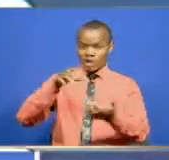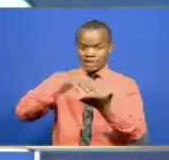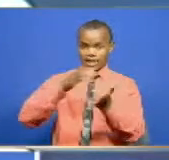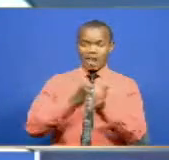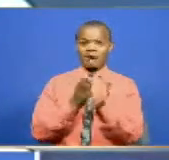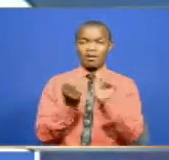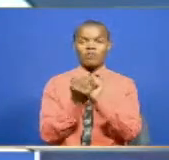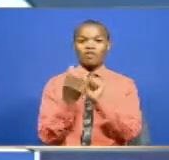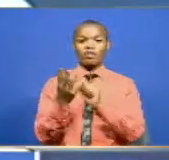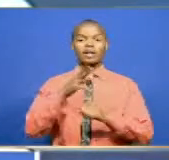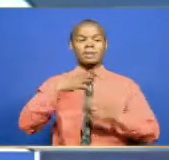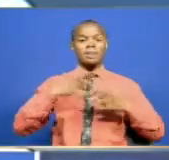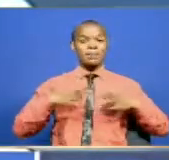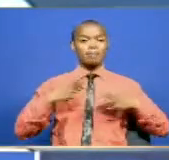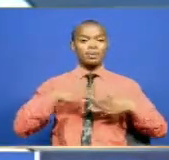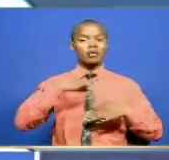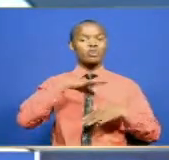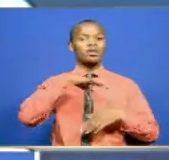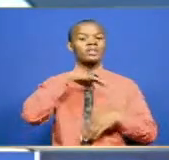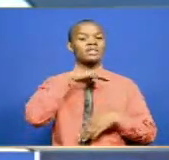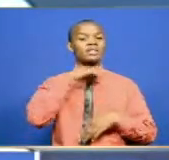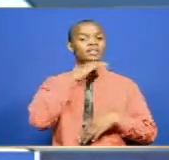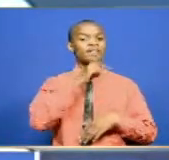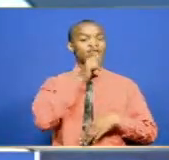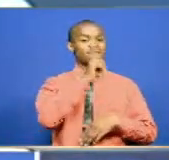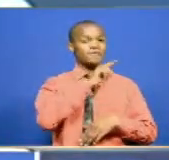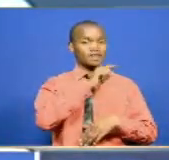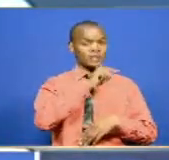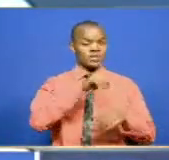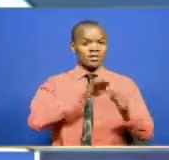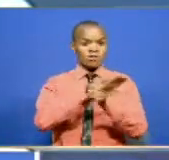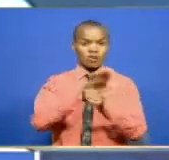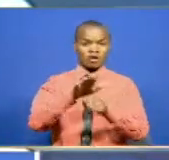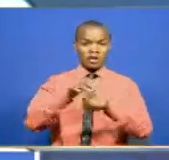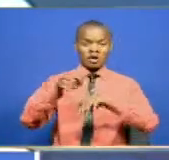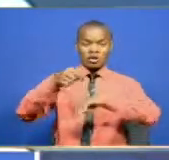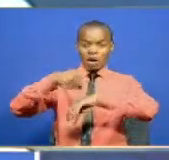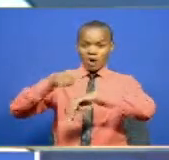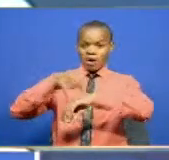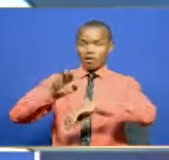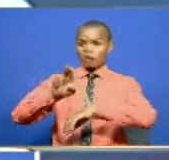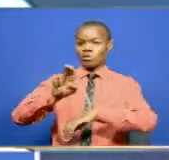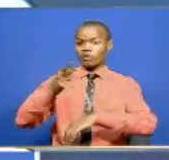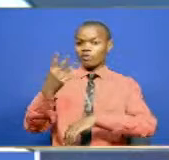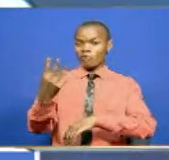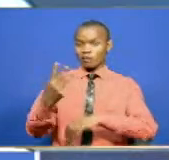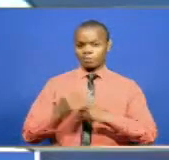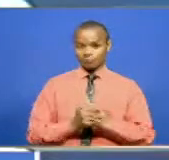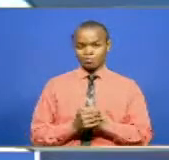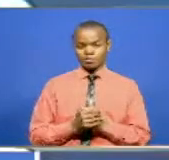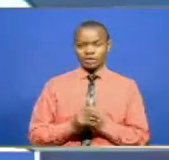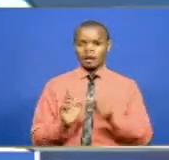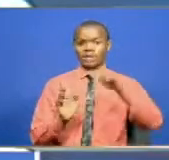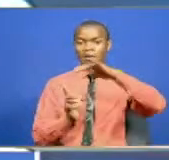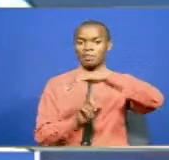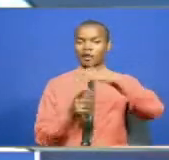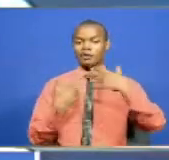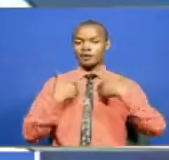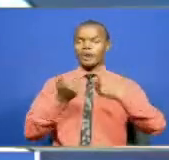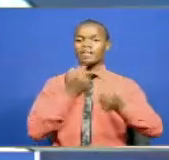people have lost the battle to COVID-19 disease in the last 24 hours. The Ministry of Health